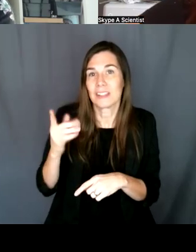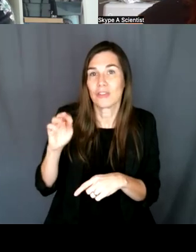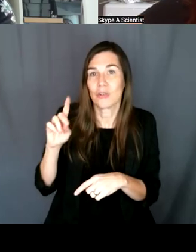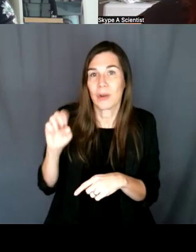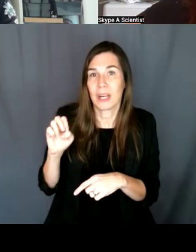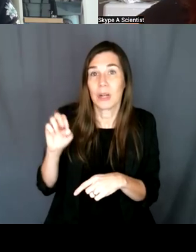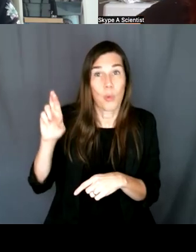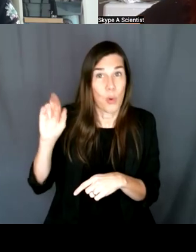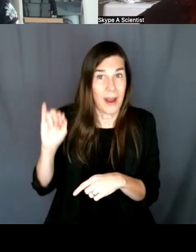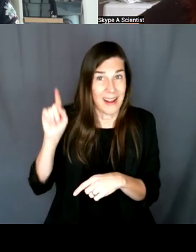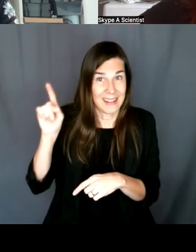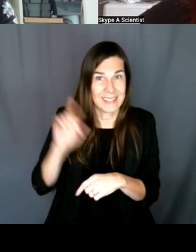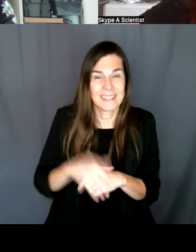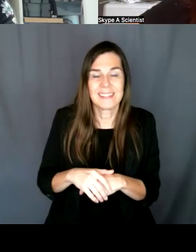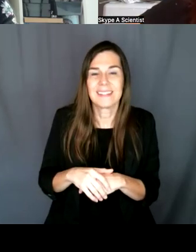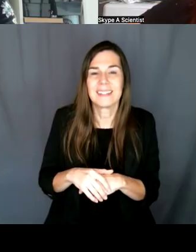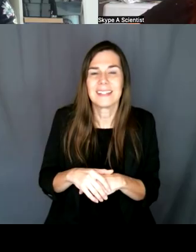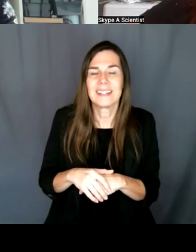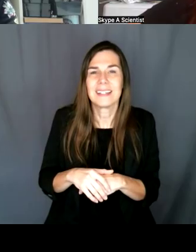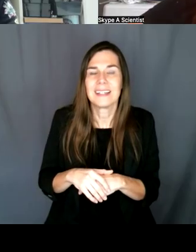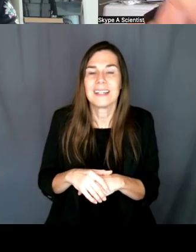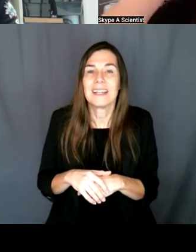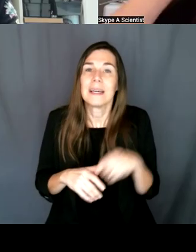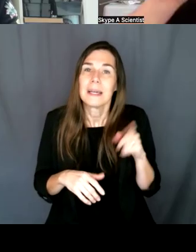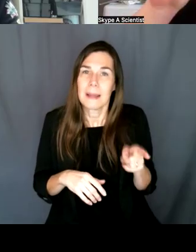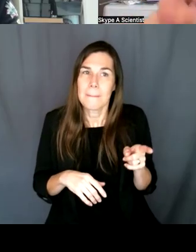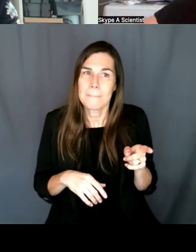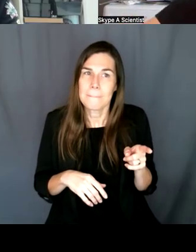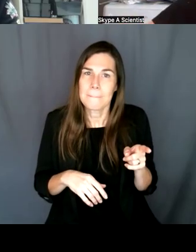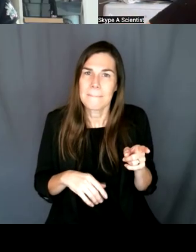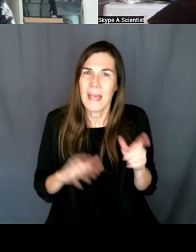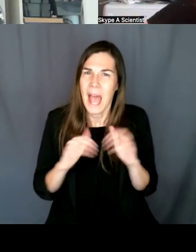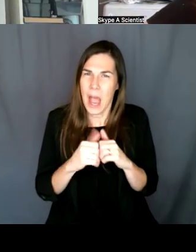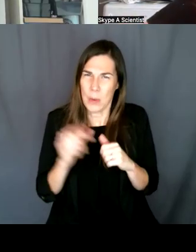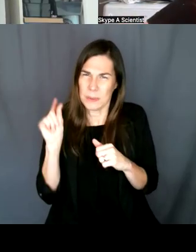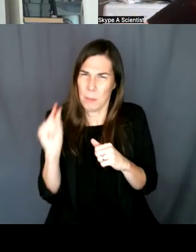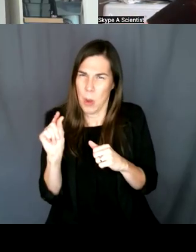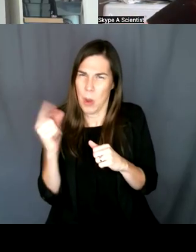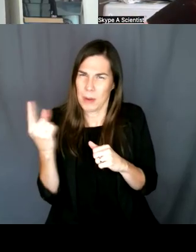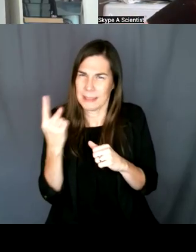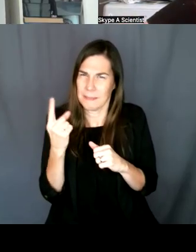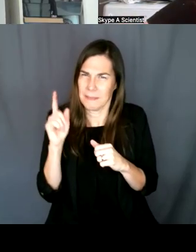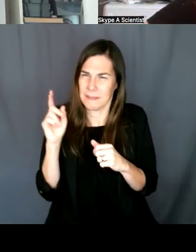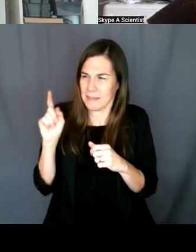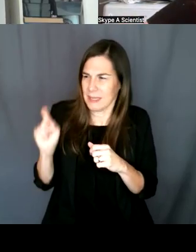Island. How small does something have to be considered quantum? Ooh,